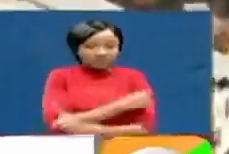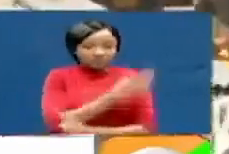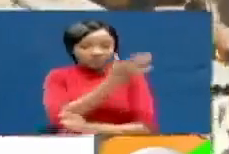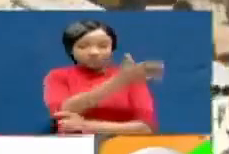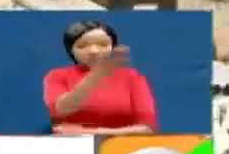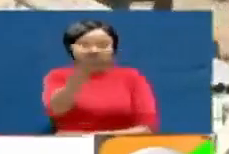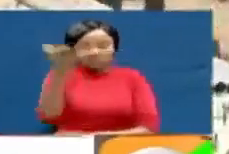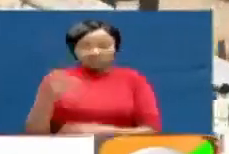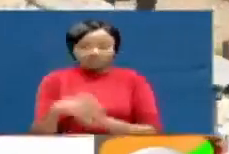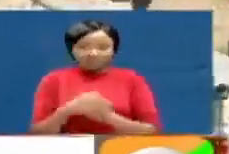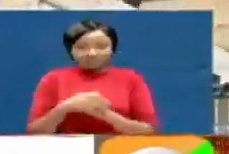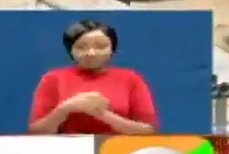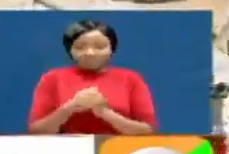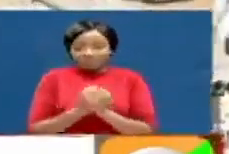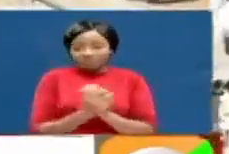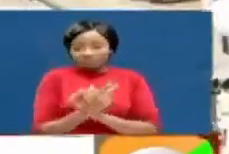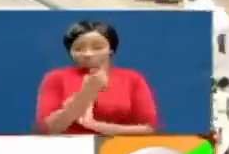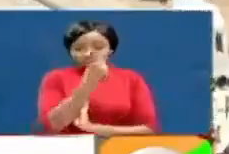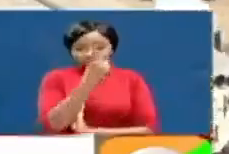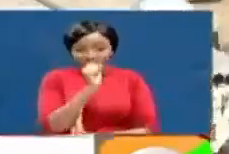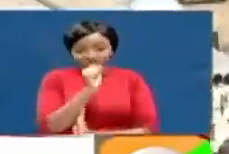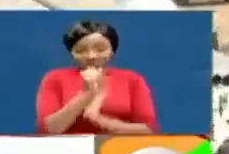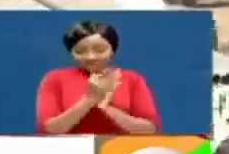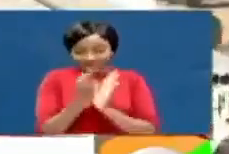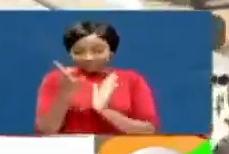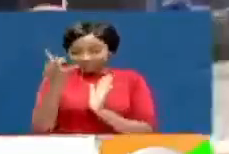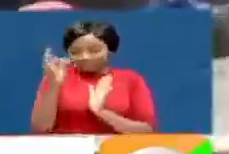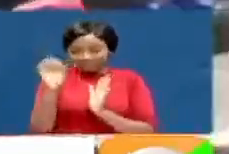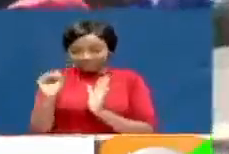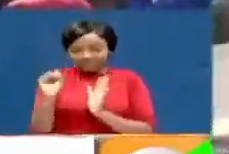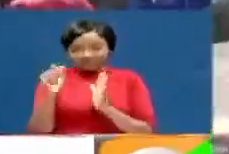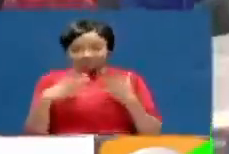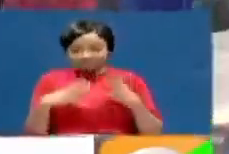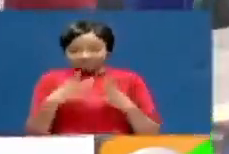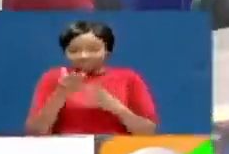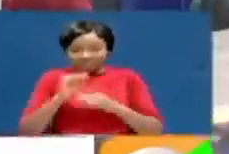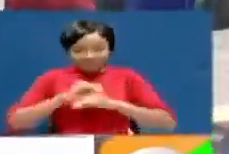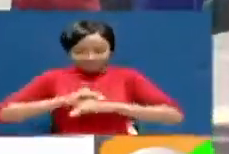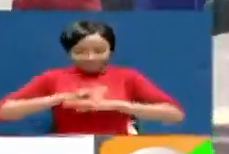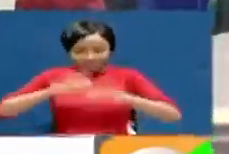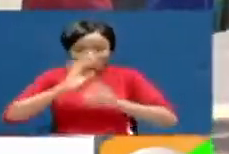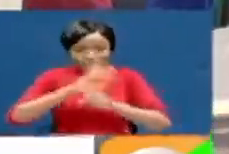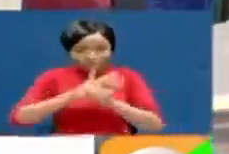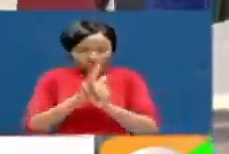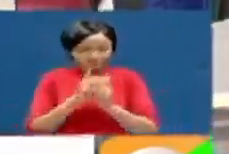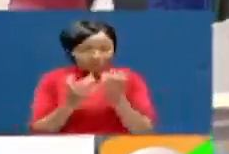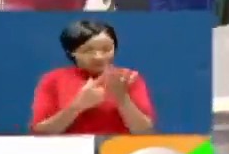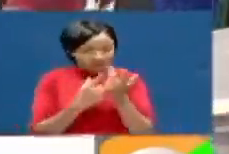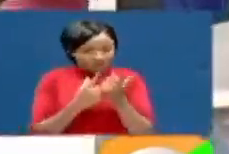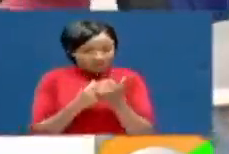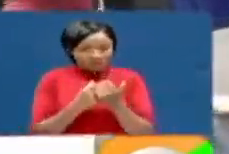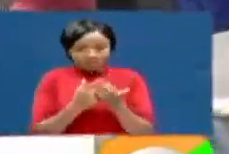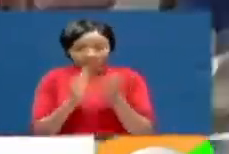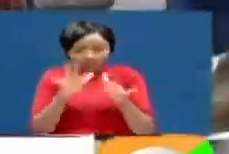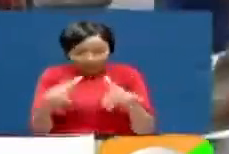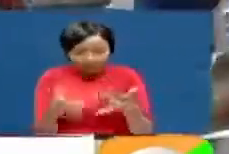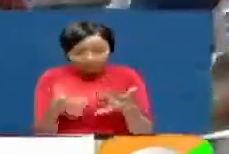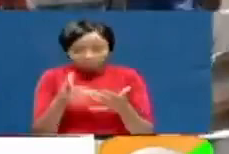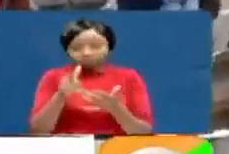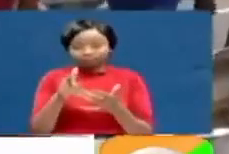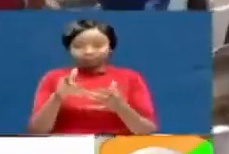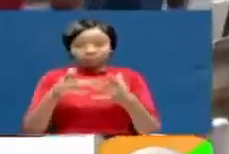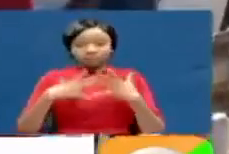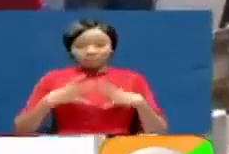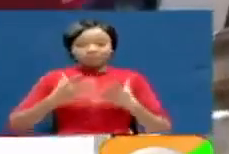facilities. With 25% to 30% of the positive cases being local transmissions, the government once again stressing the need for social